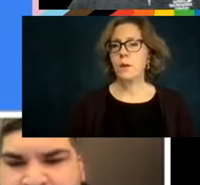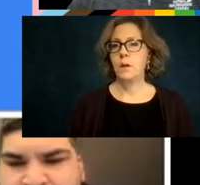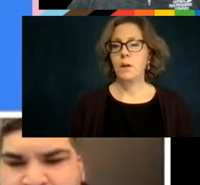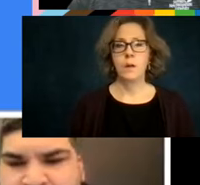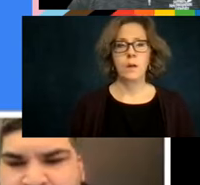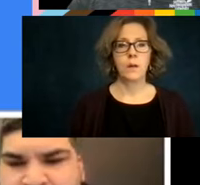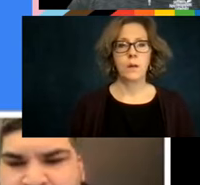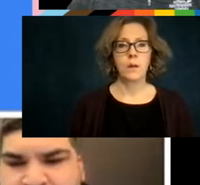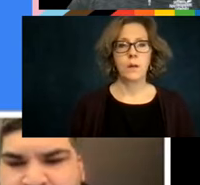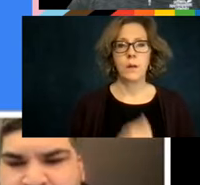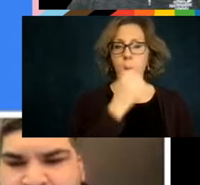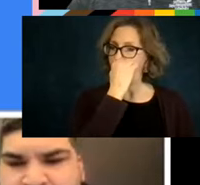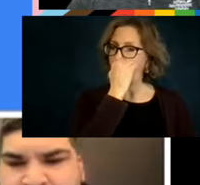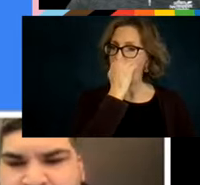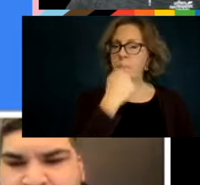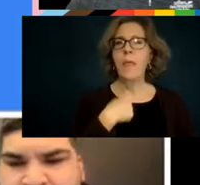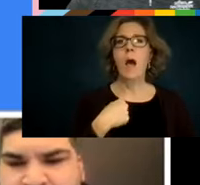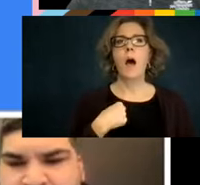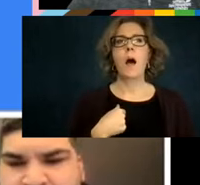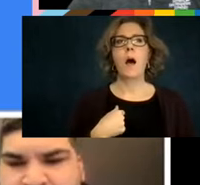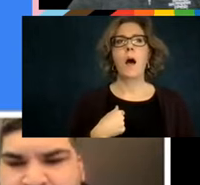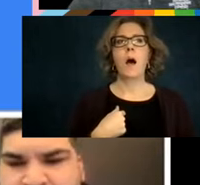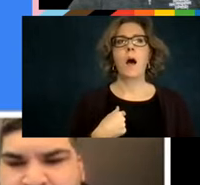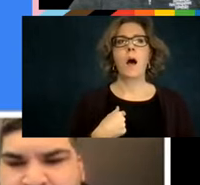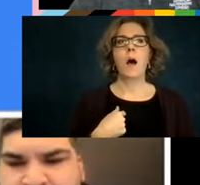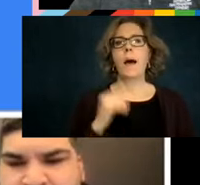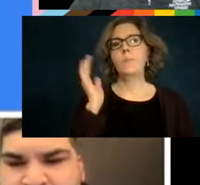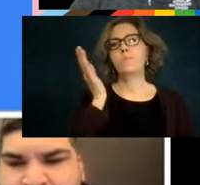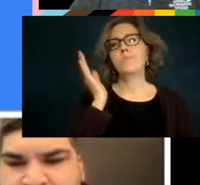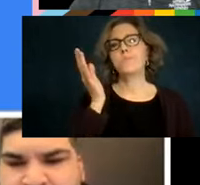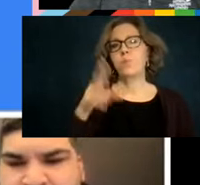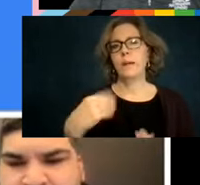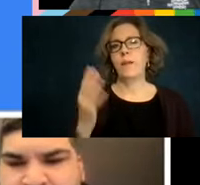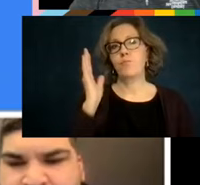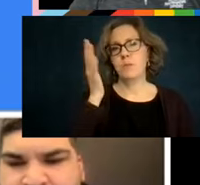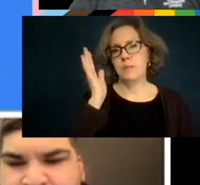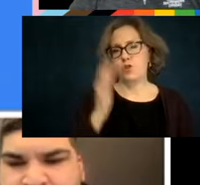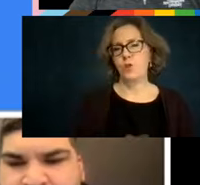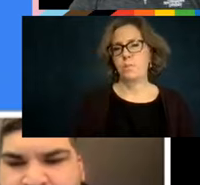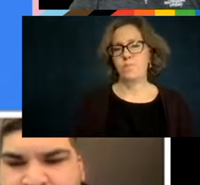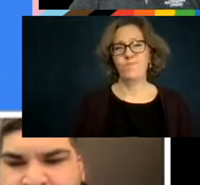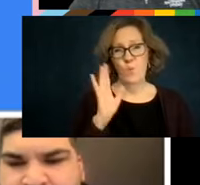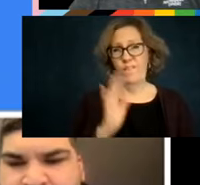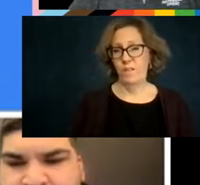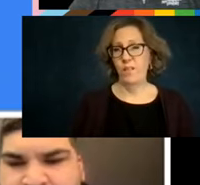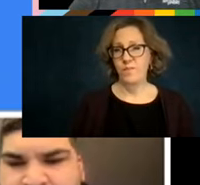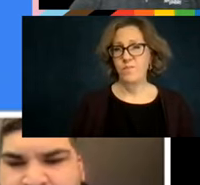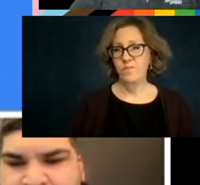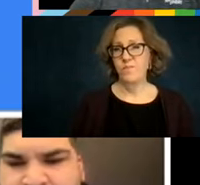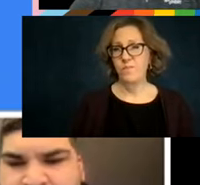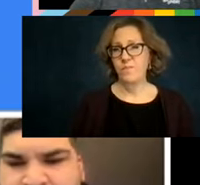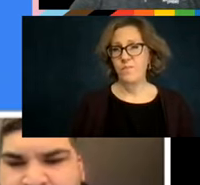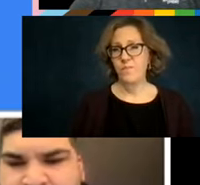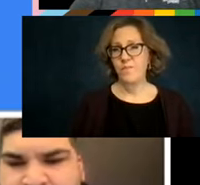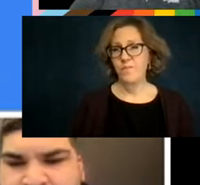I went through a presentation that was wonderful, that was brought